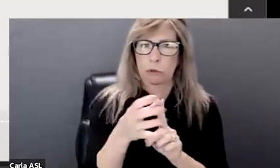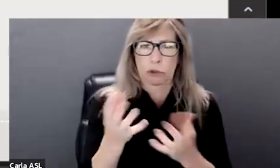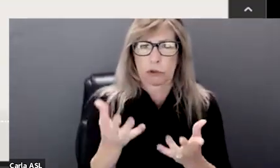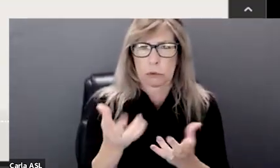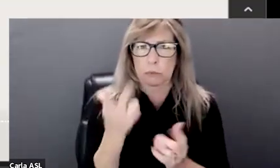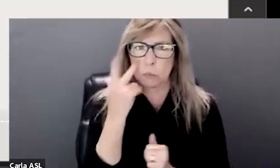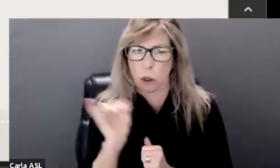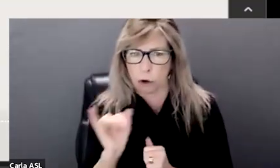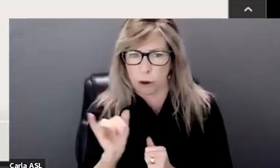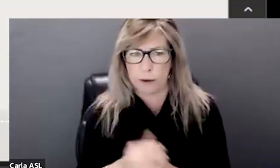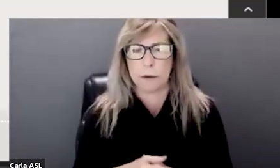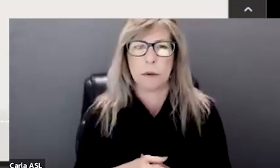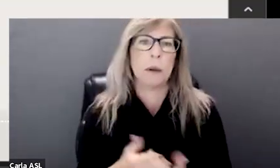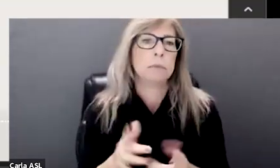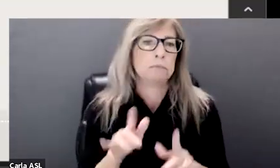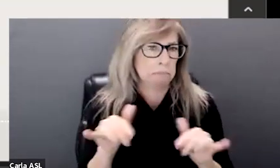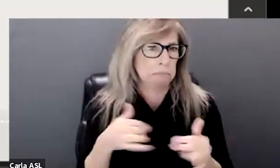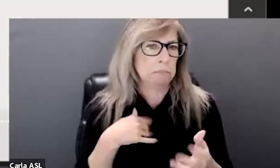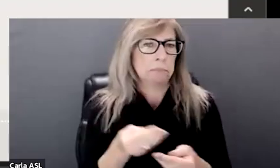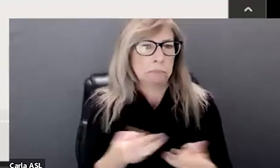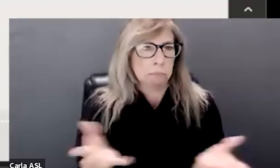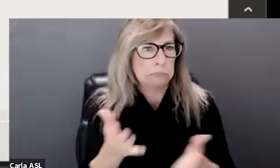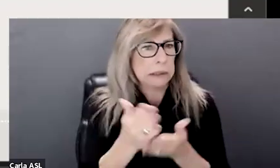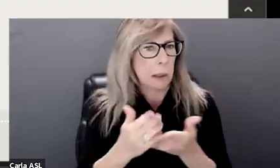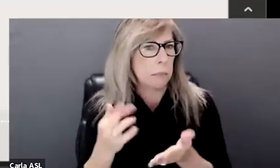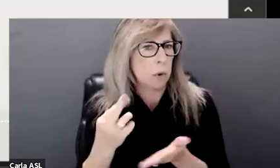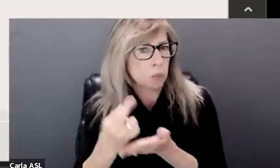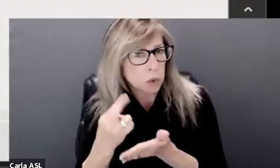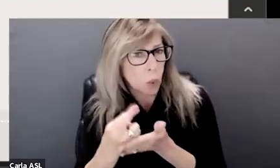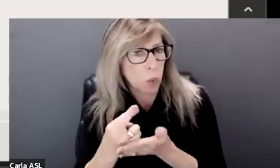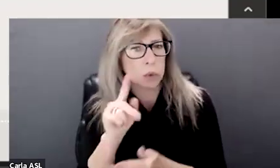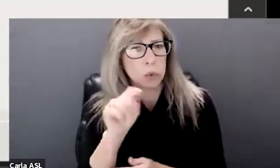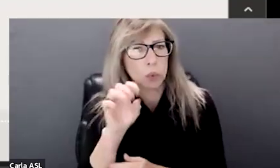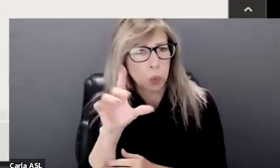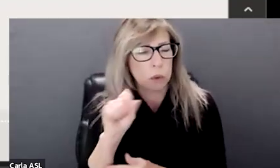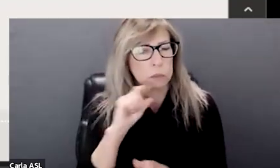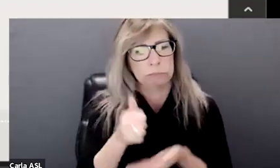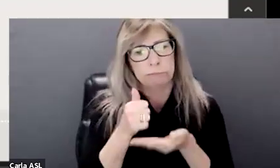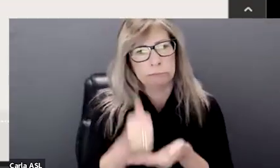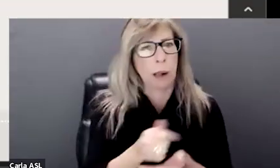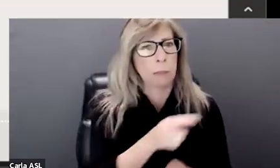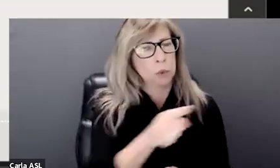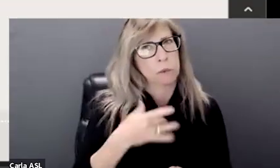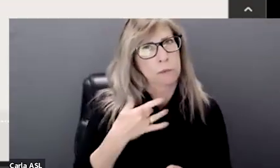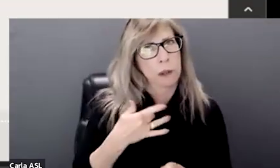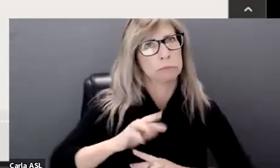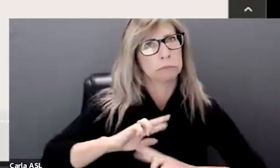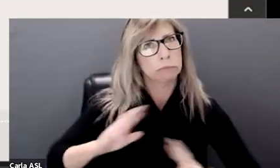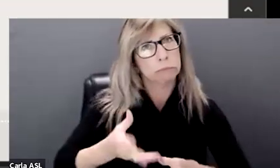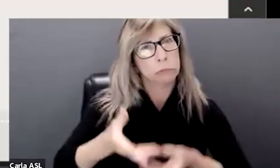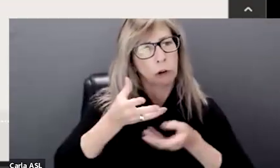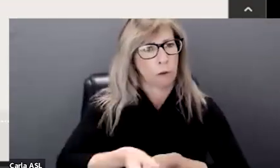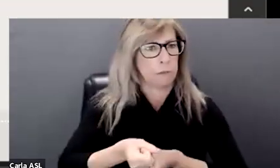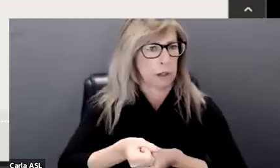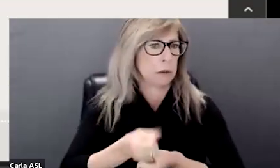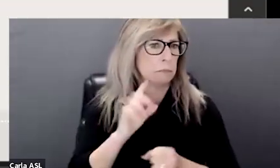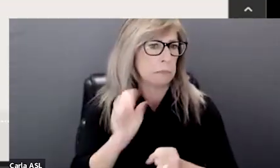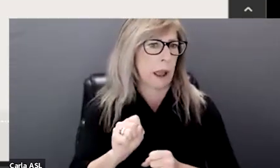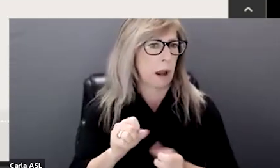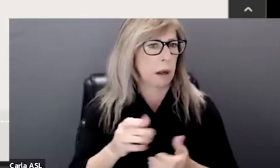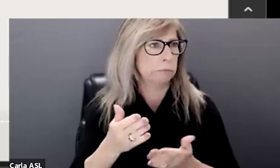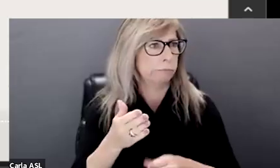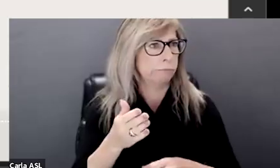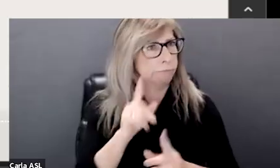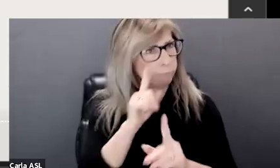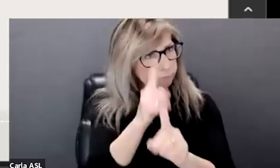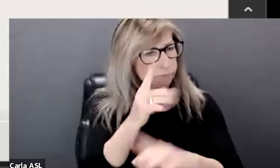that you will gain some practical tools that will end up improving your confidence when it comes to improving workplace accessibility.